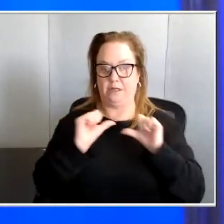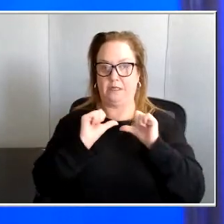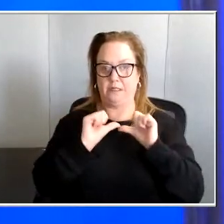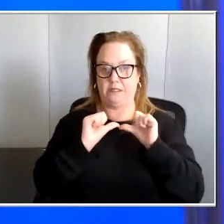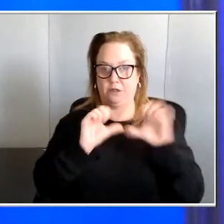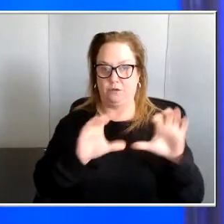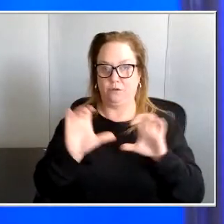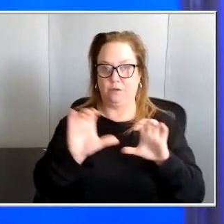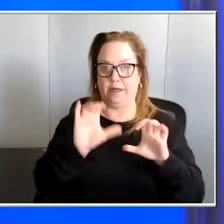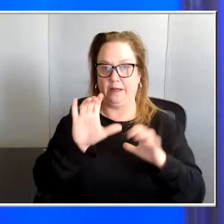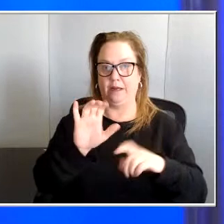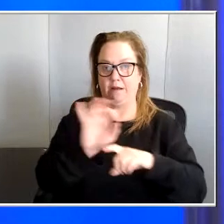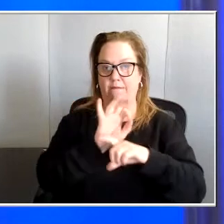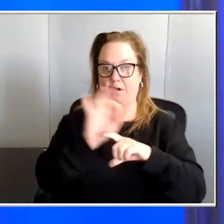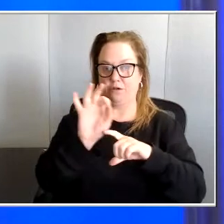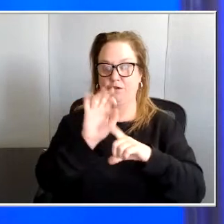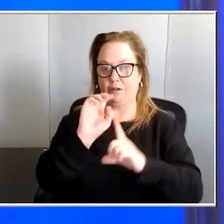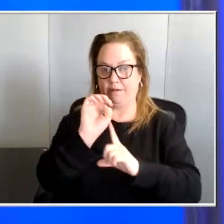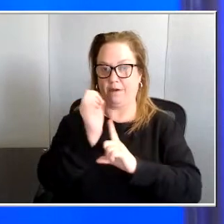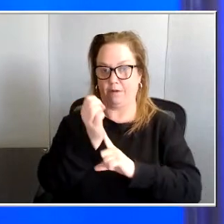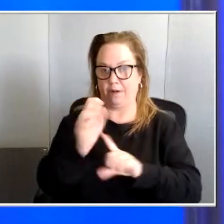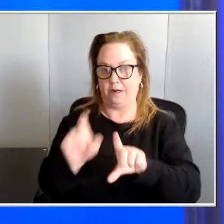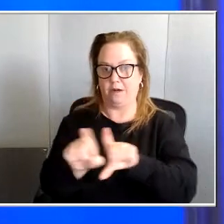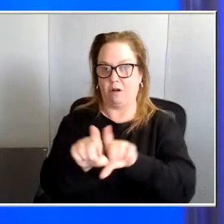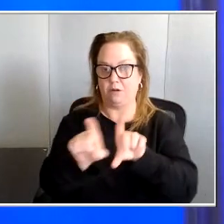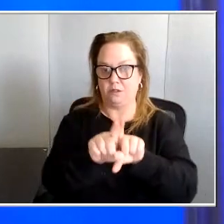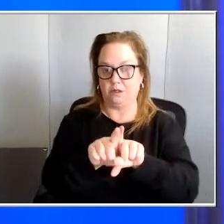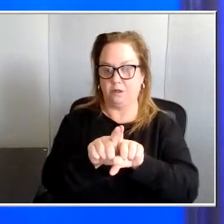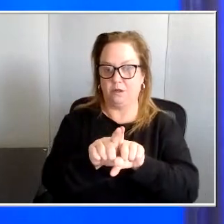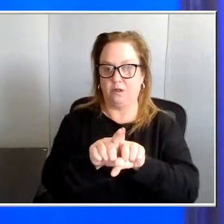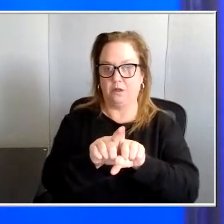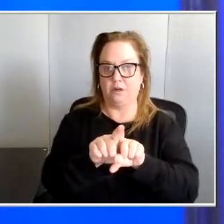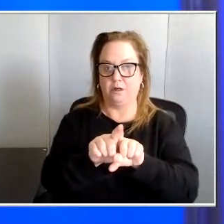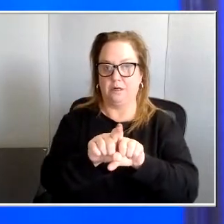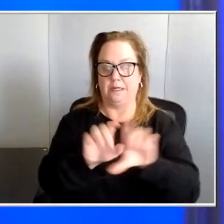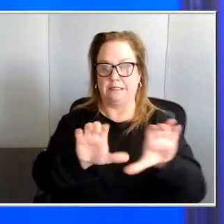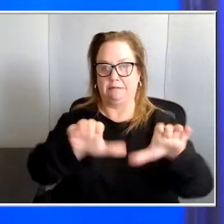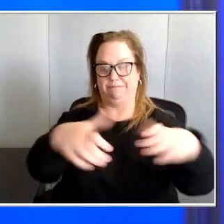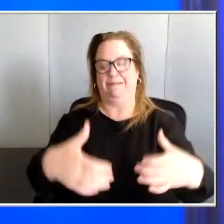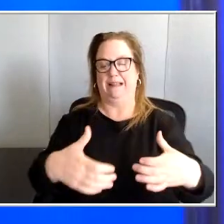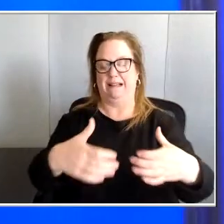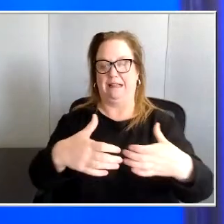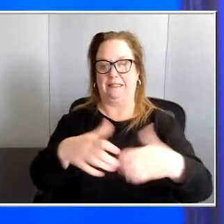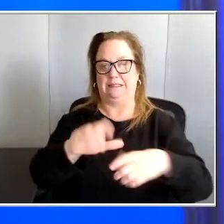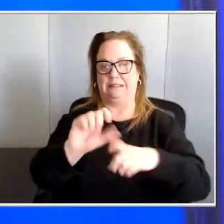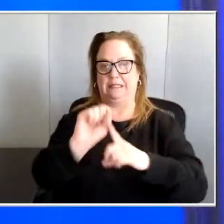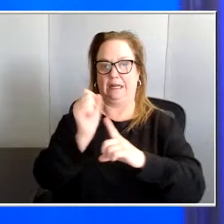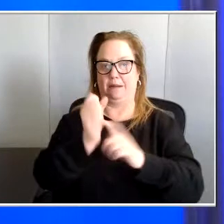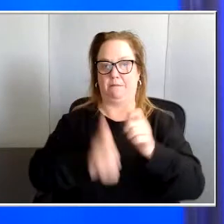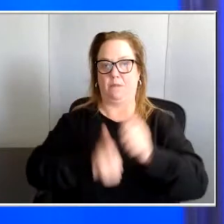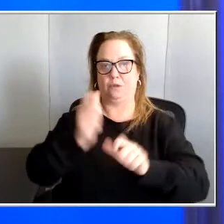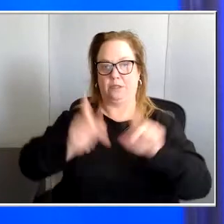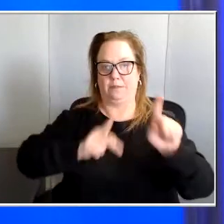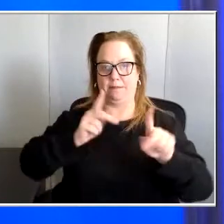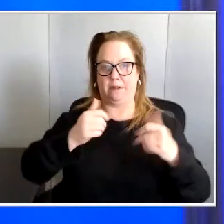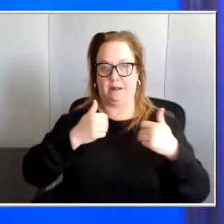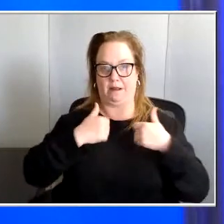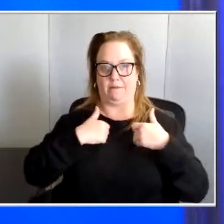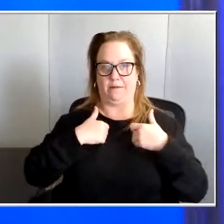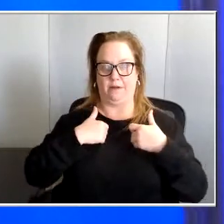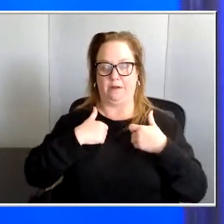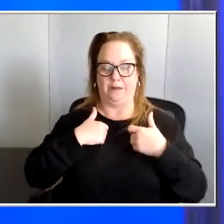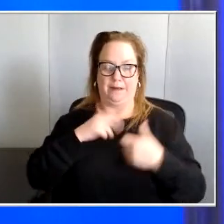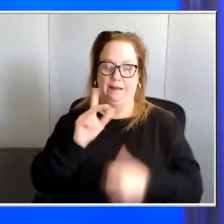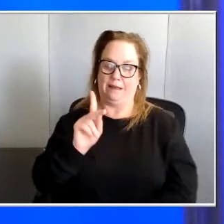functional environment. And also, it's a class setting, so most of these people have had some sort of knee